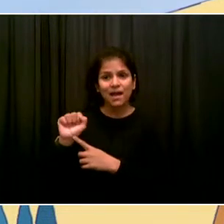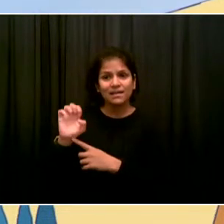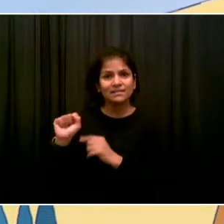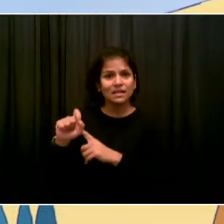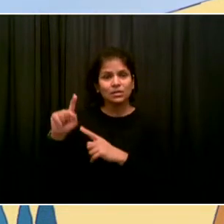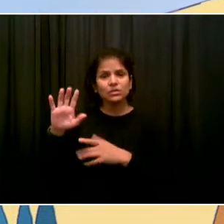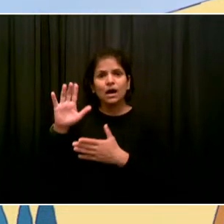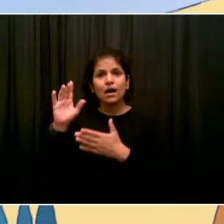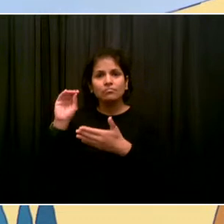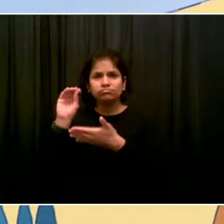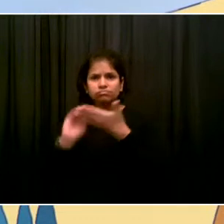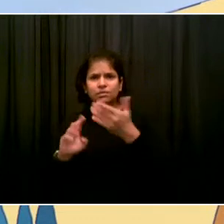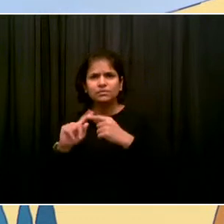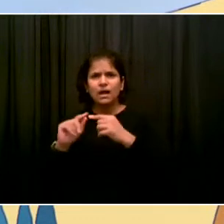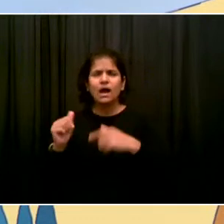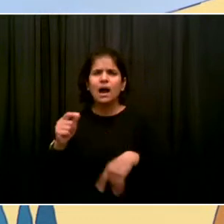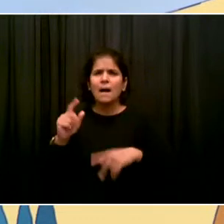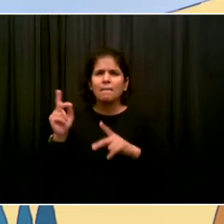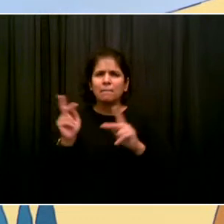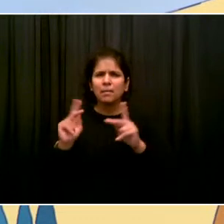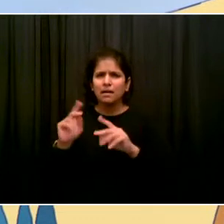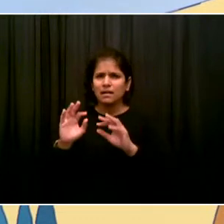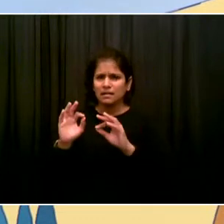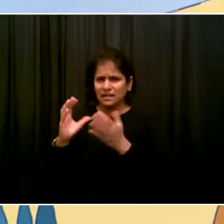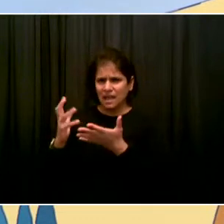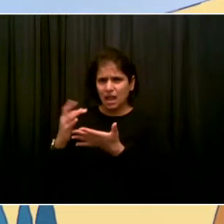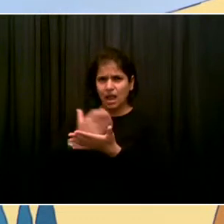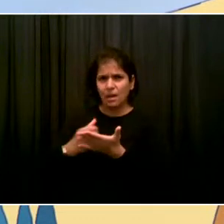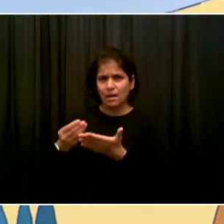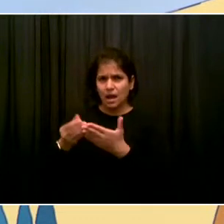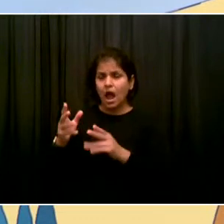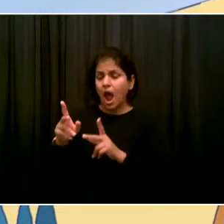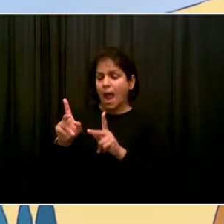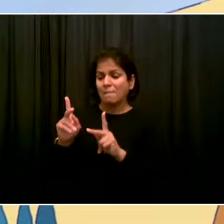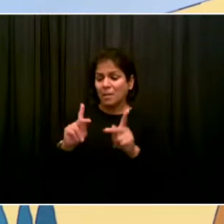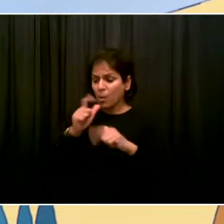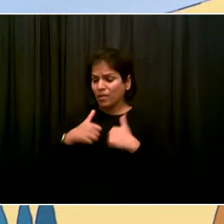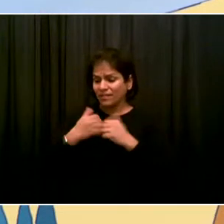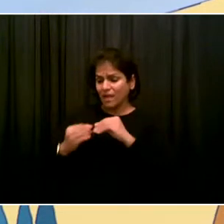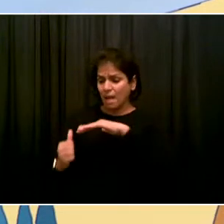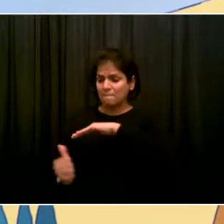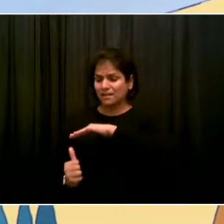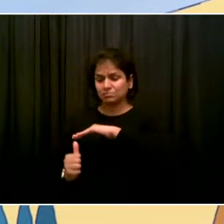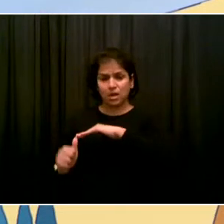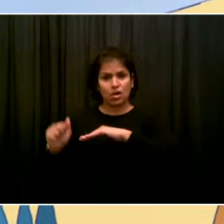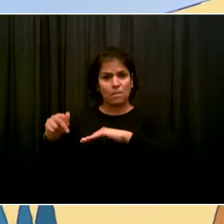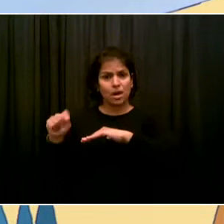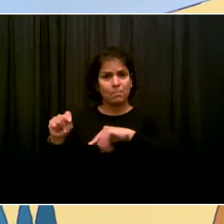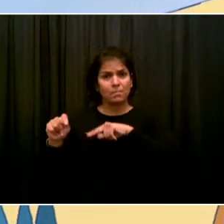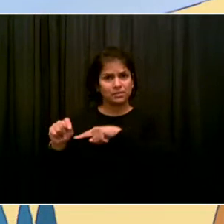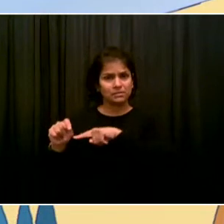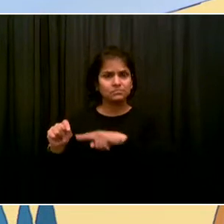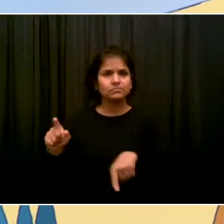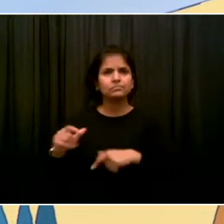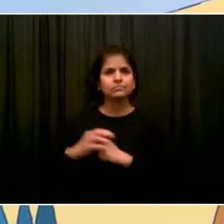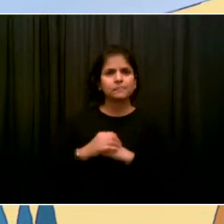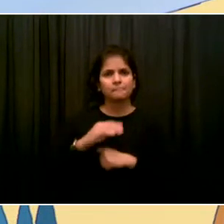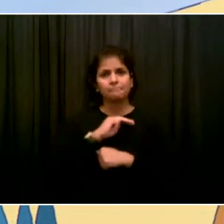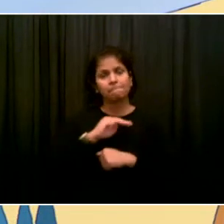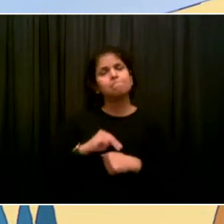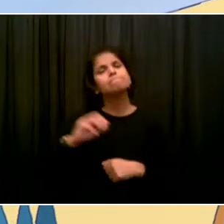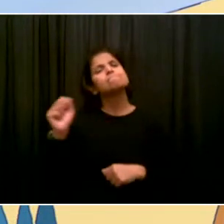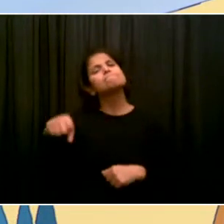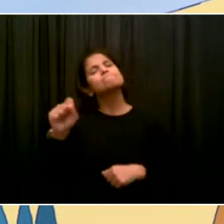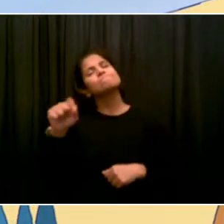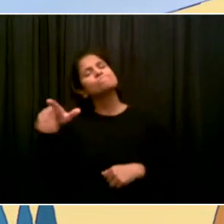that? That will be done. We said at the very beginning when we put out the report after Hurricane Ida, that work has to be